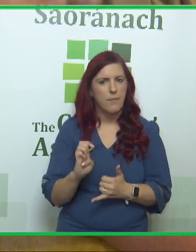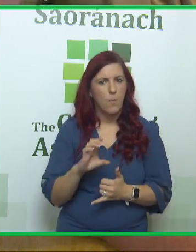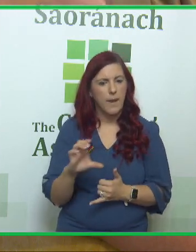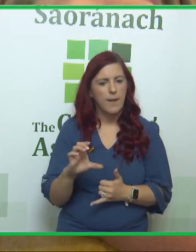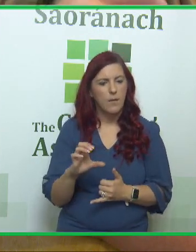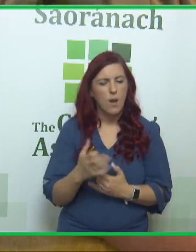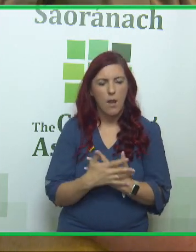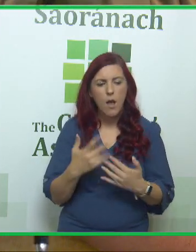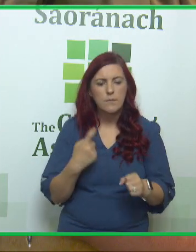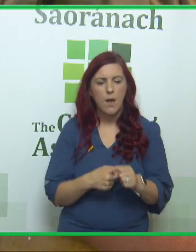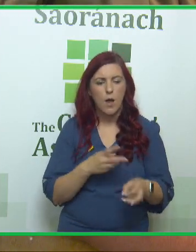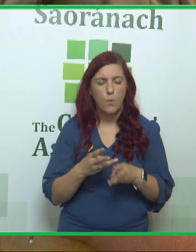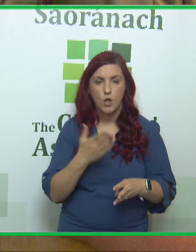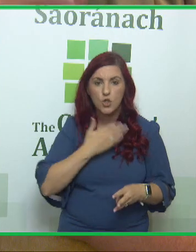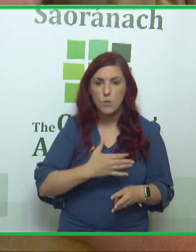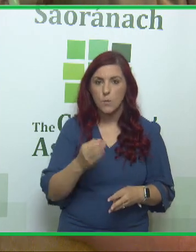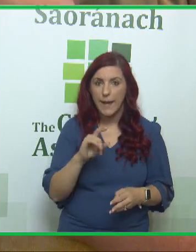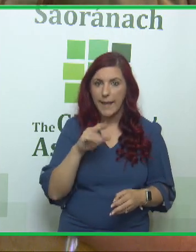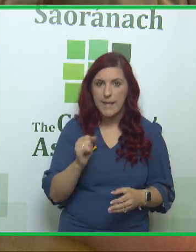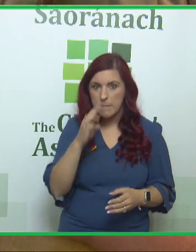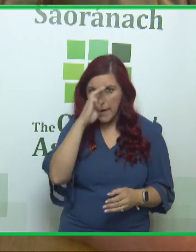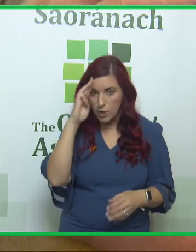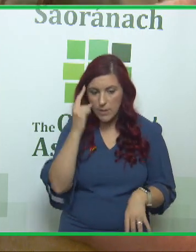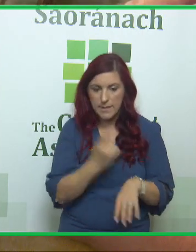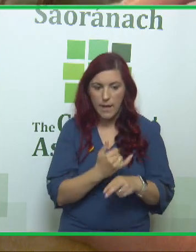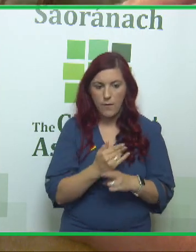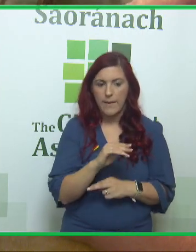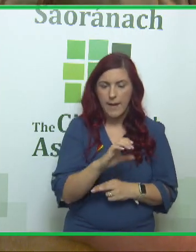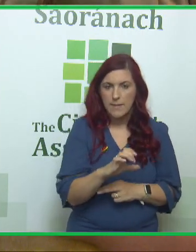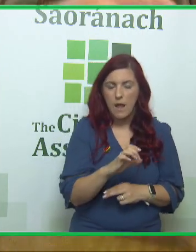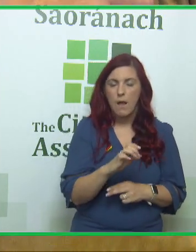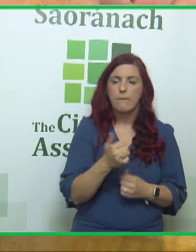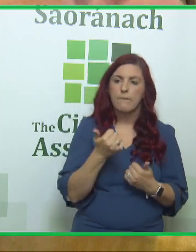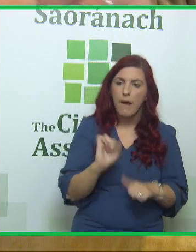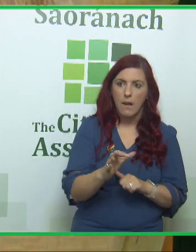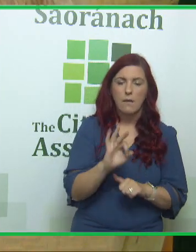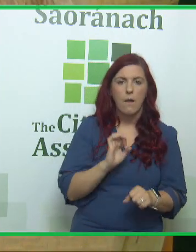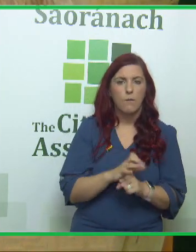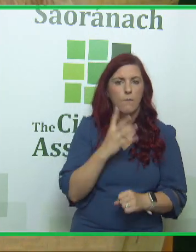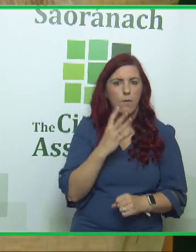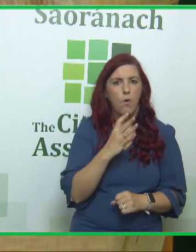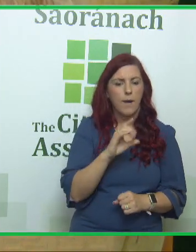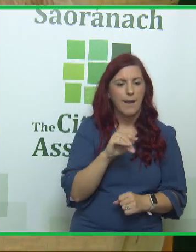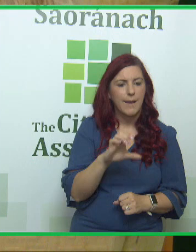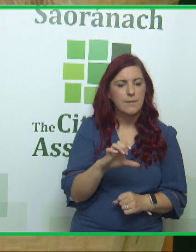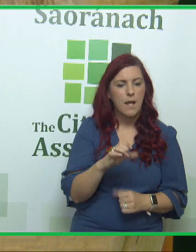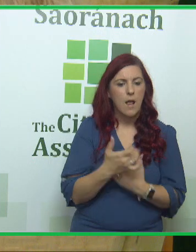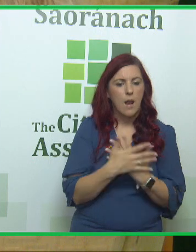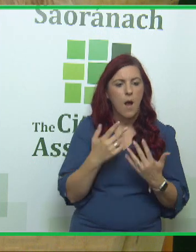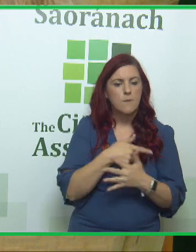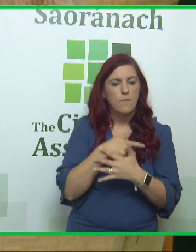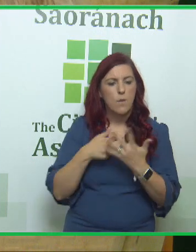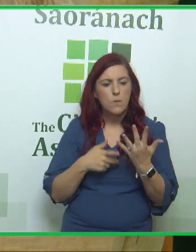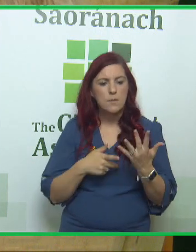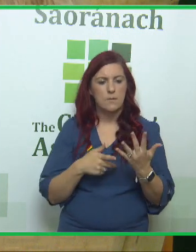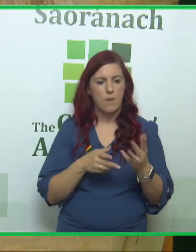work just even to get case managers into clinics. And we did eventually get them into 4 clinics. And that means now that, and a lot of them case managers would be